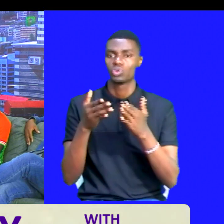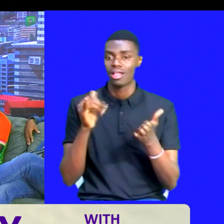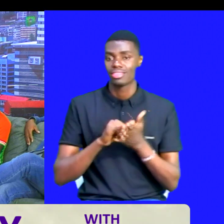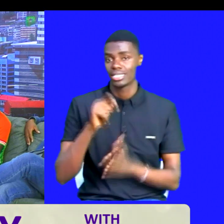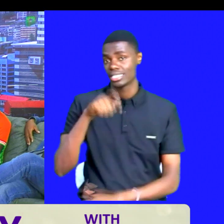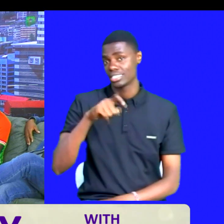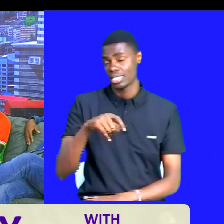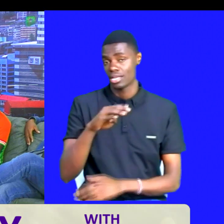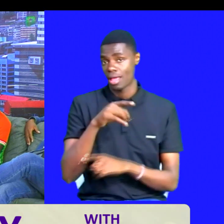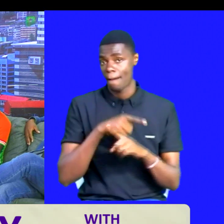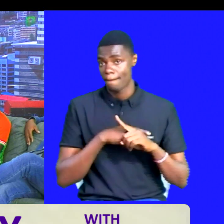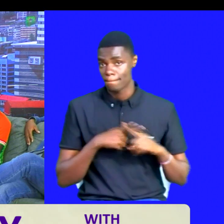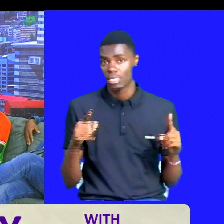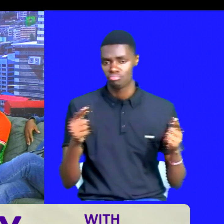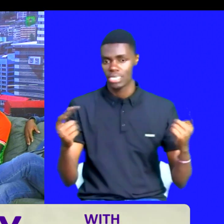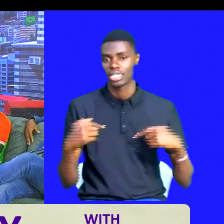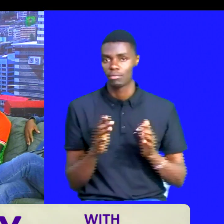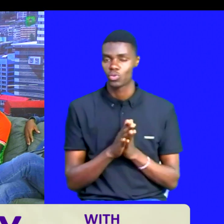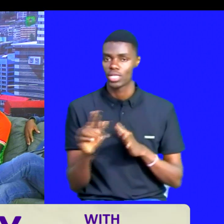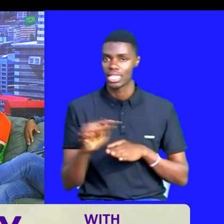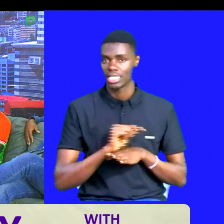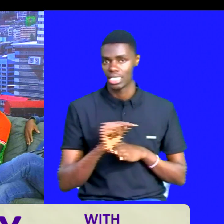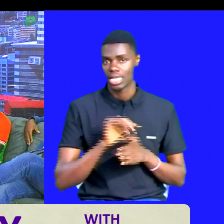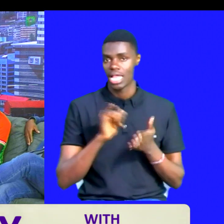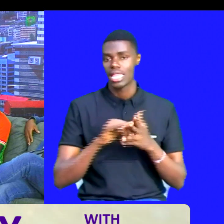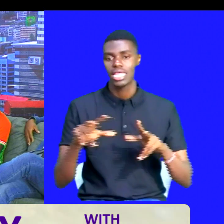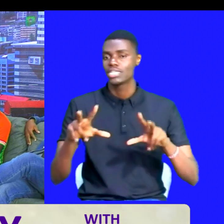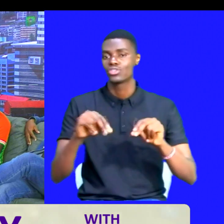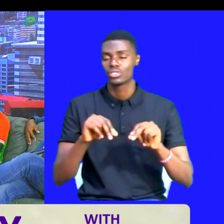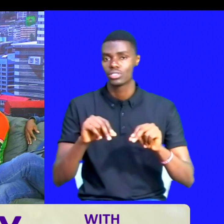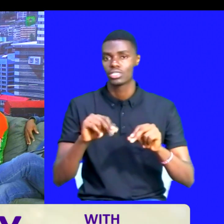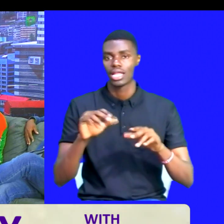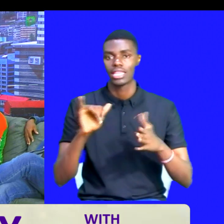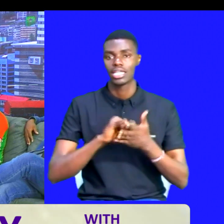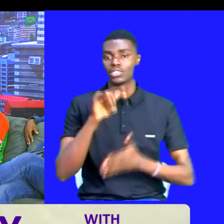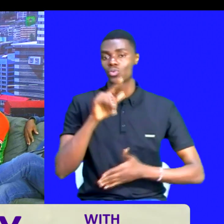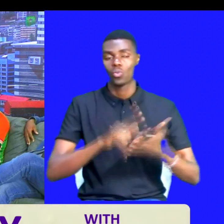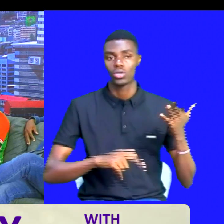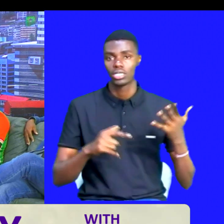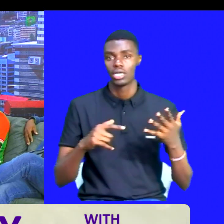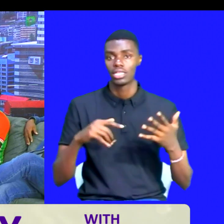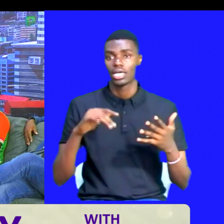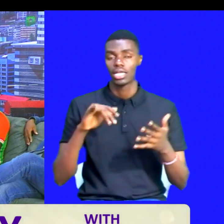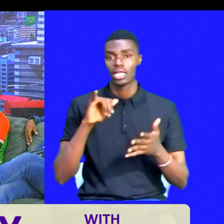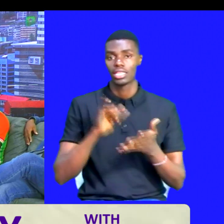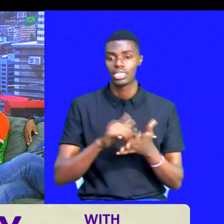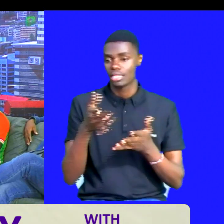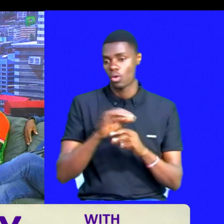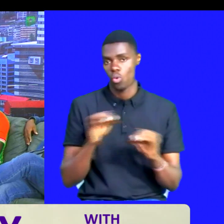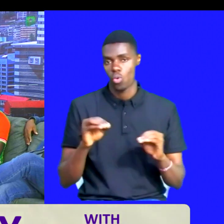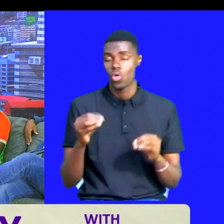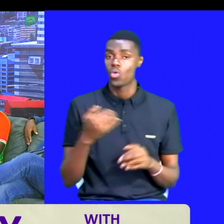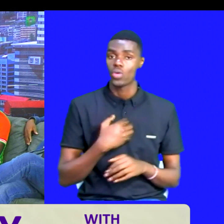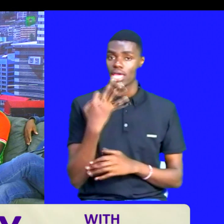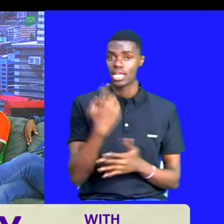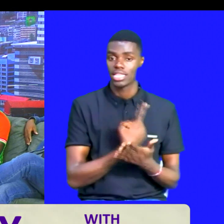needed. But it comes with the training. Right. And that is what we lacked. Okay. Because we only had 3 weeks non-residential